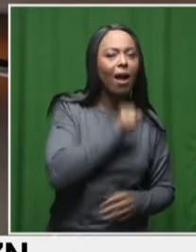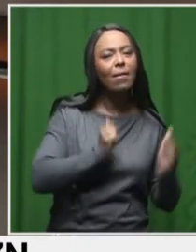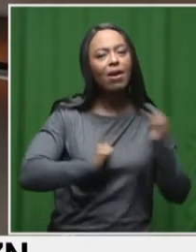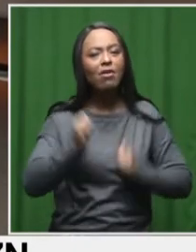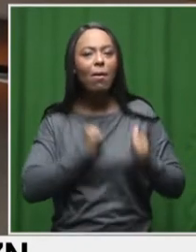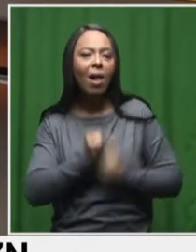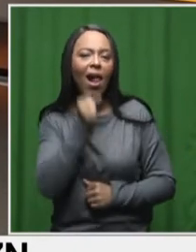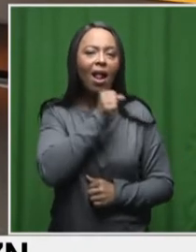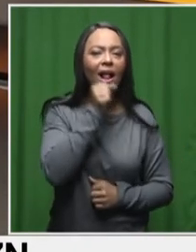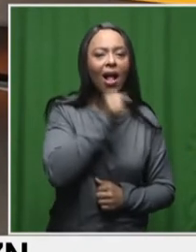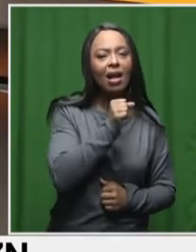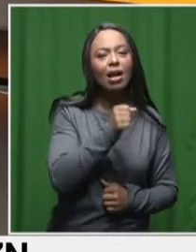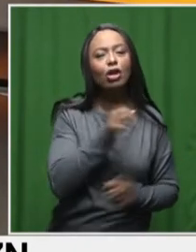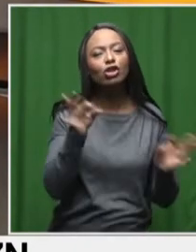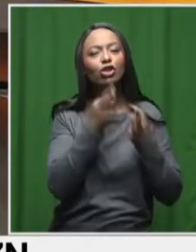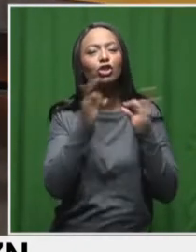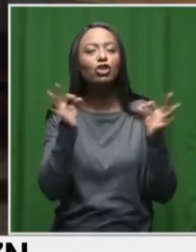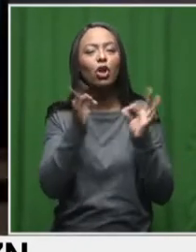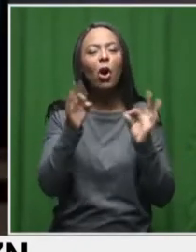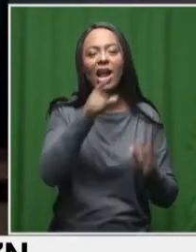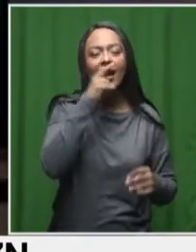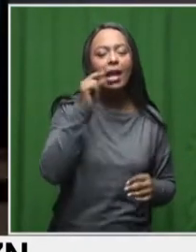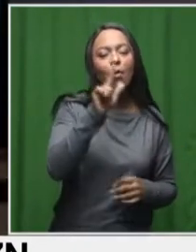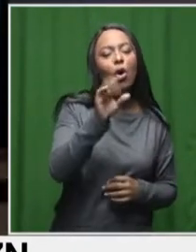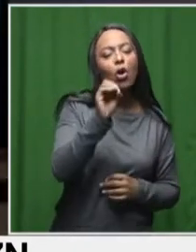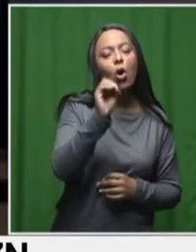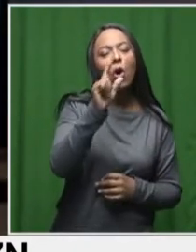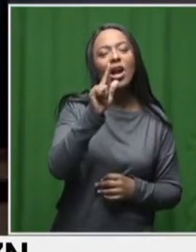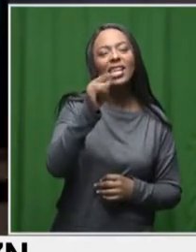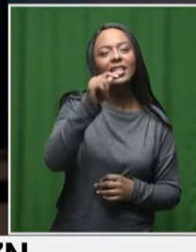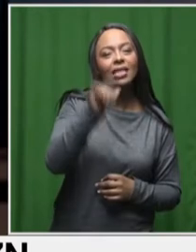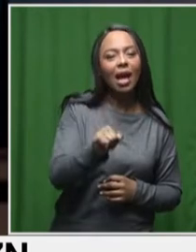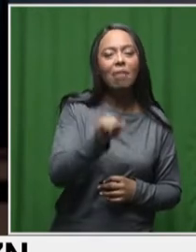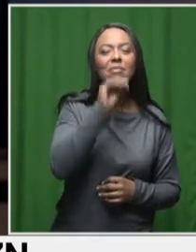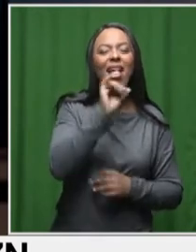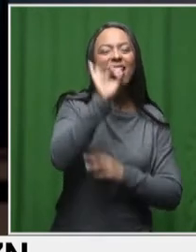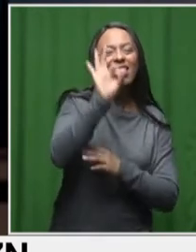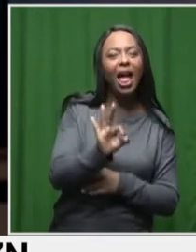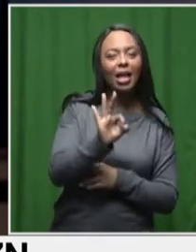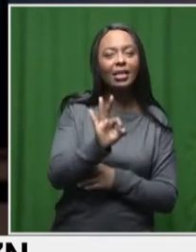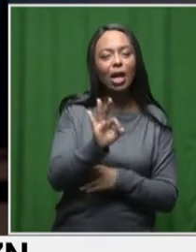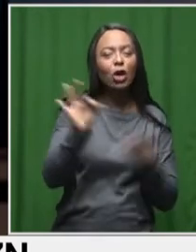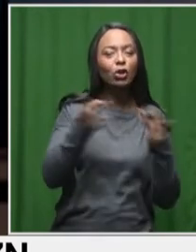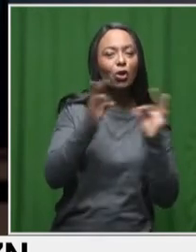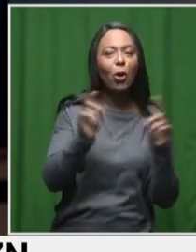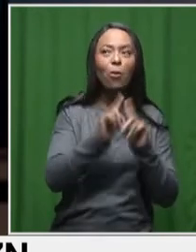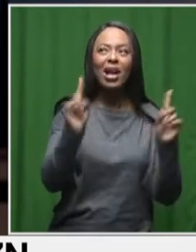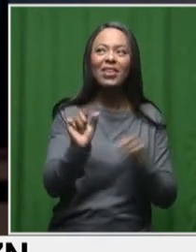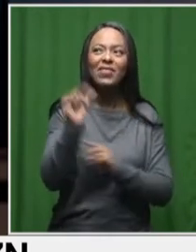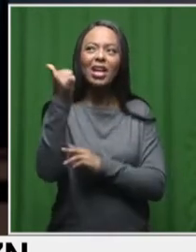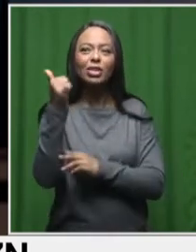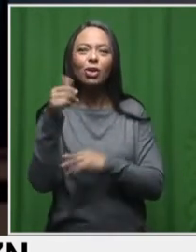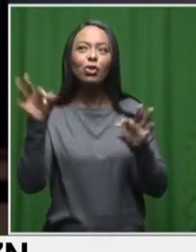Lolita. And when I sang that song, it was the third song. Now, because it was the first song I sang in